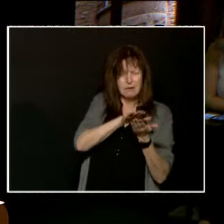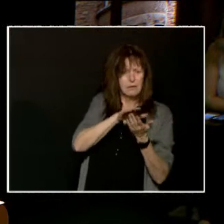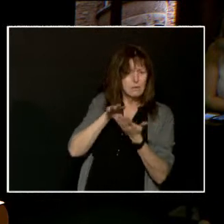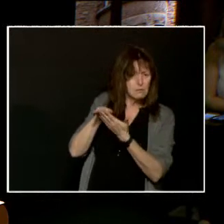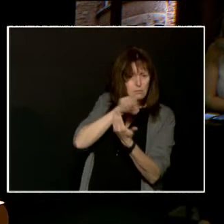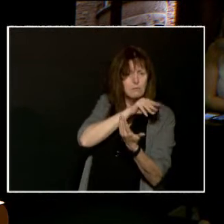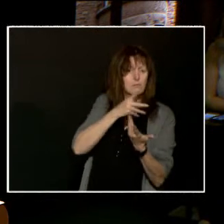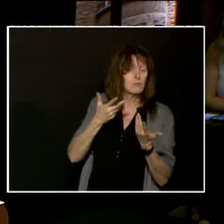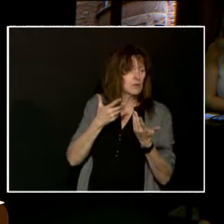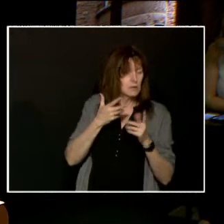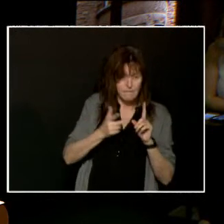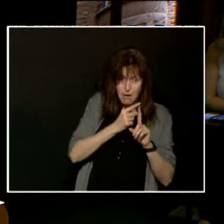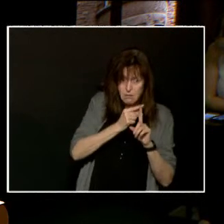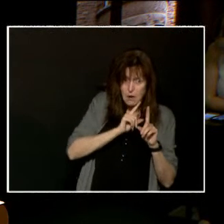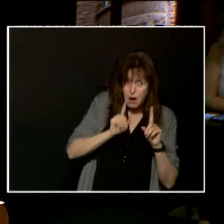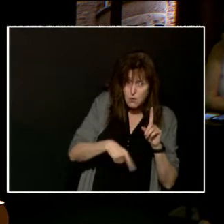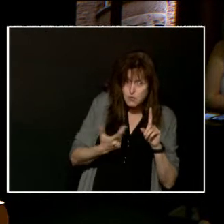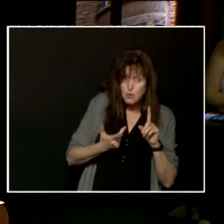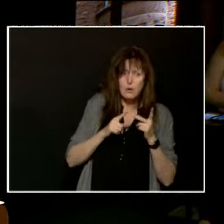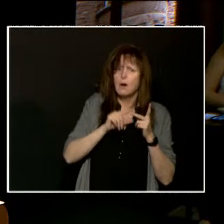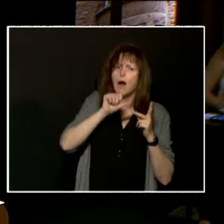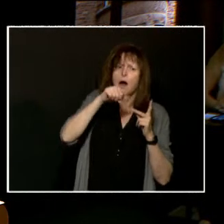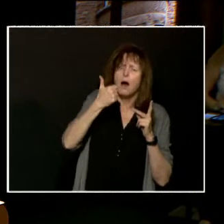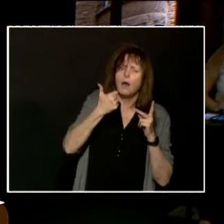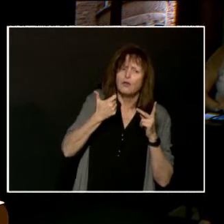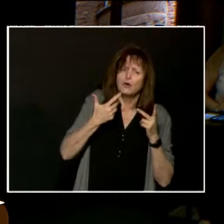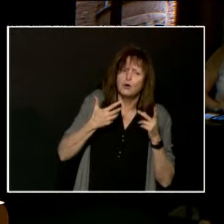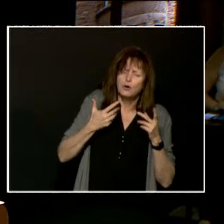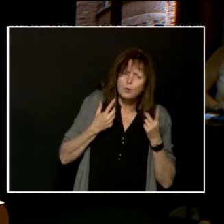Can something be done in conjunction with that